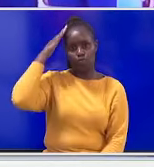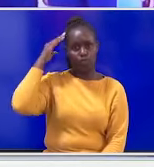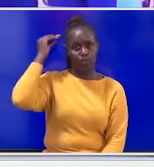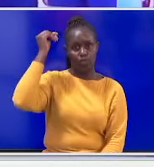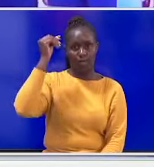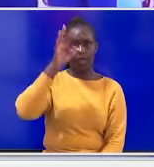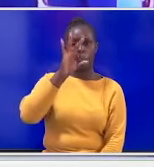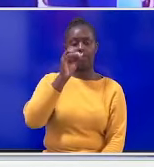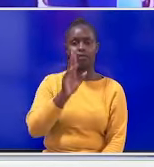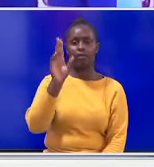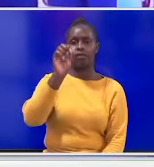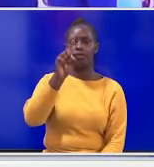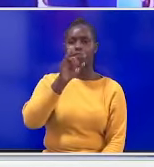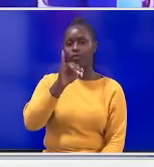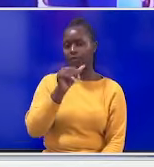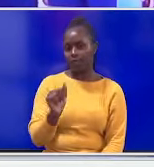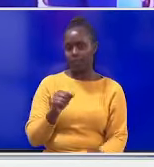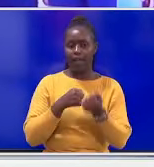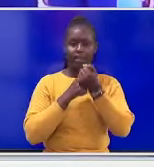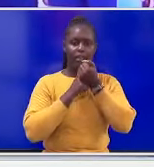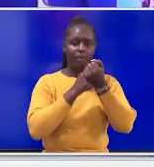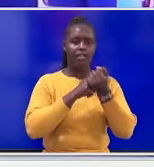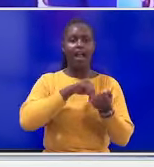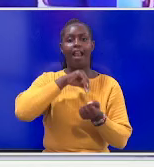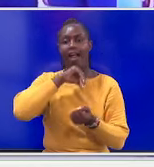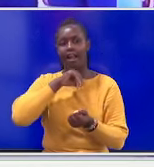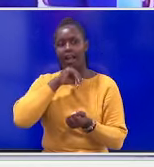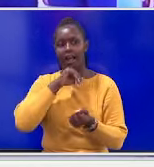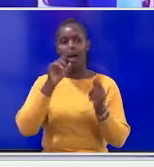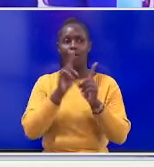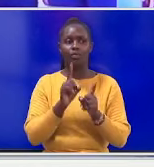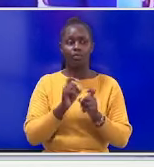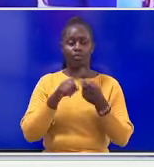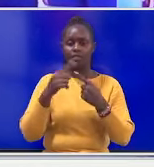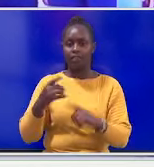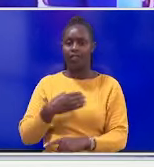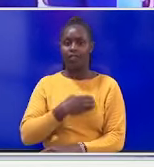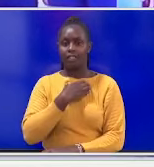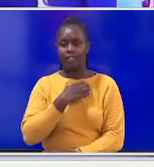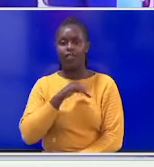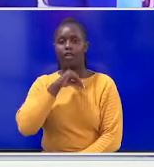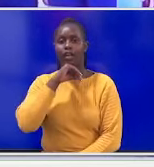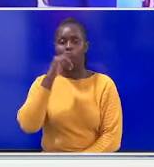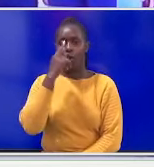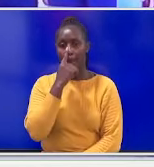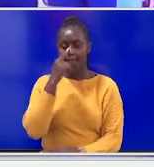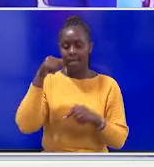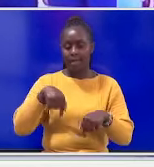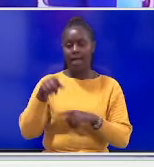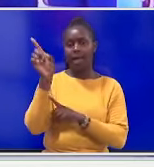Minister Fozia Adam endorsed Odinga's bid. Fozia, a career diplomat who visited Odinga at his current home here in